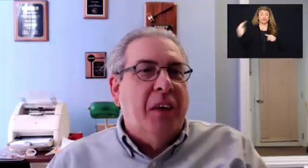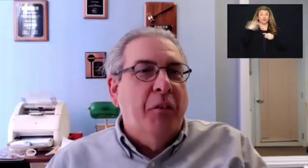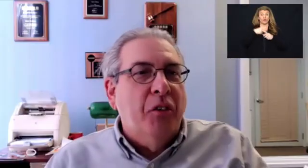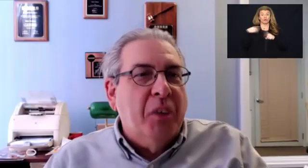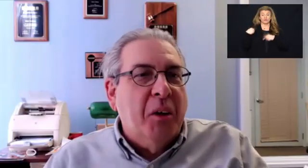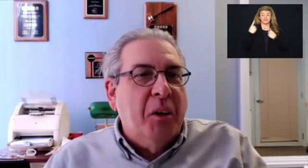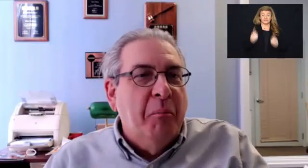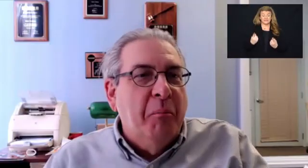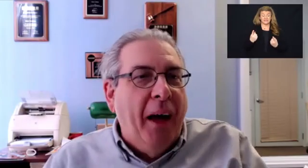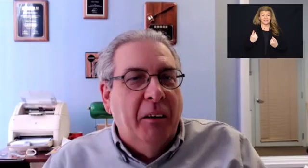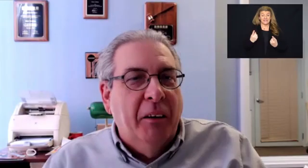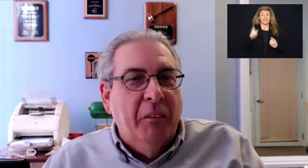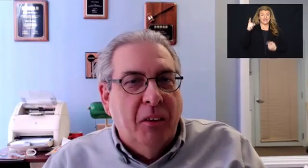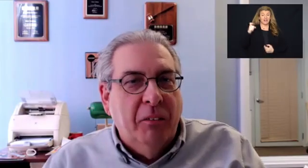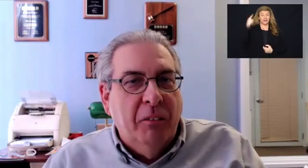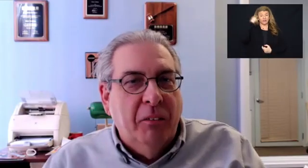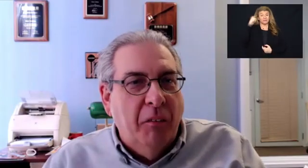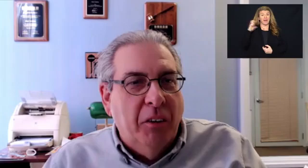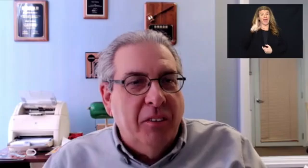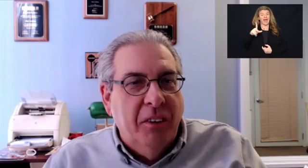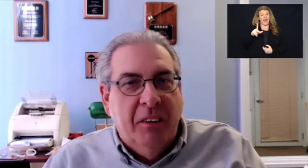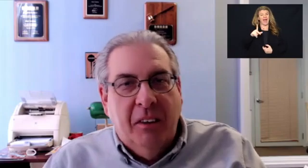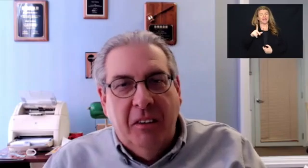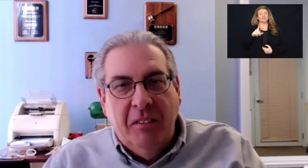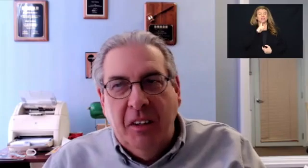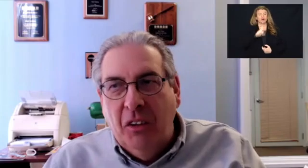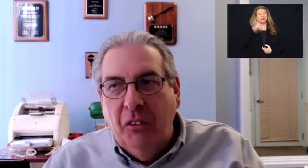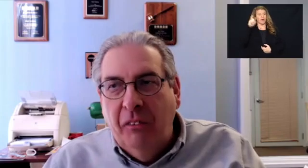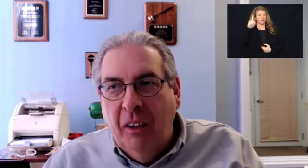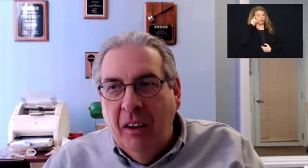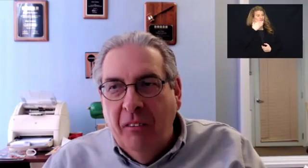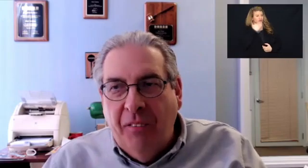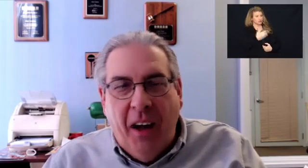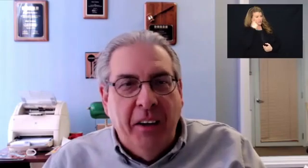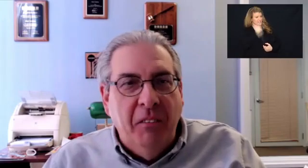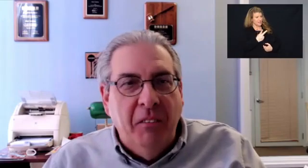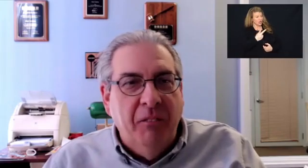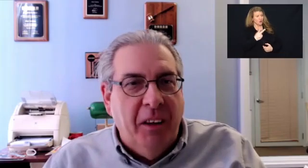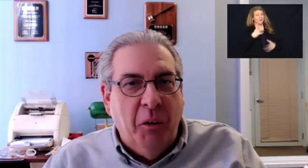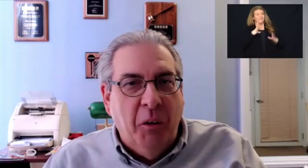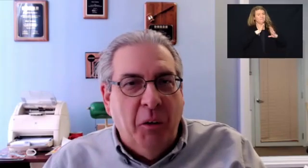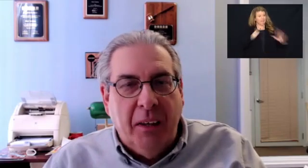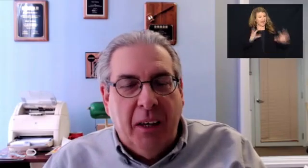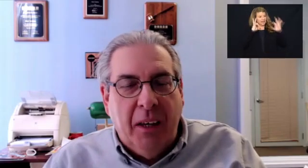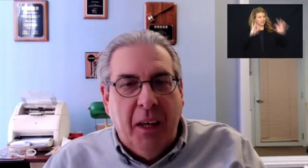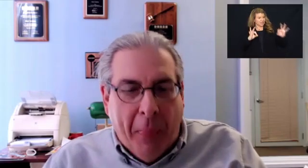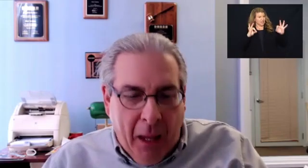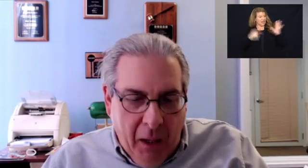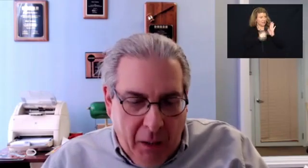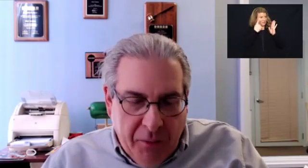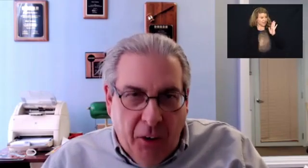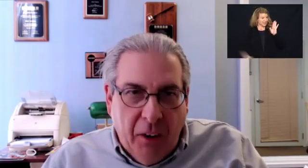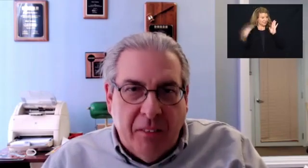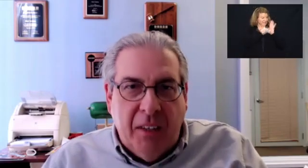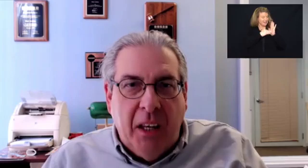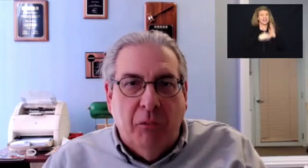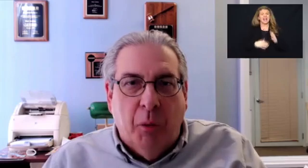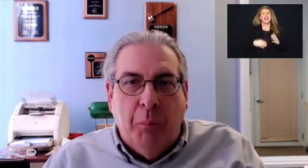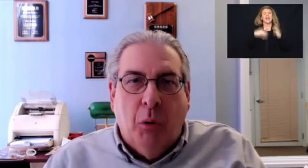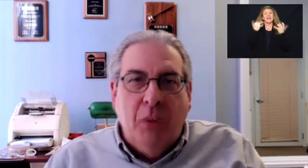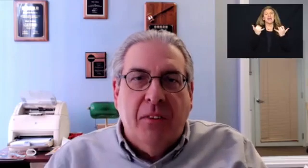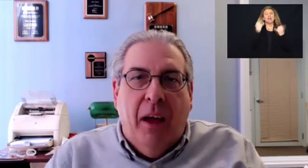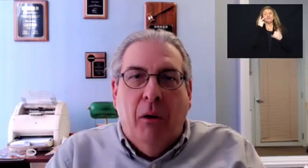since the governor's come back. And so, Governor, it's good to see you fine and fit there once again. I'm starting to